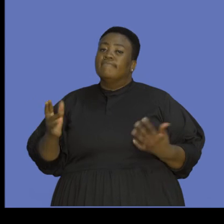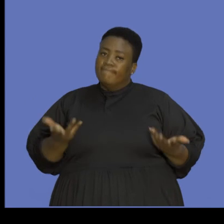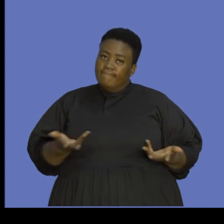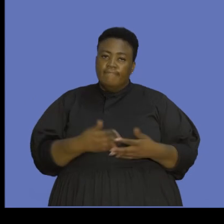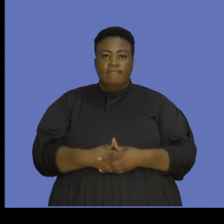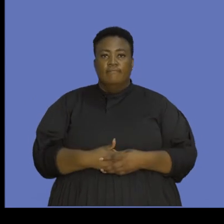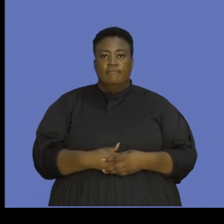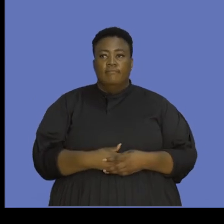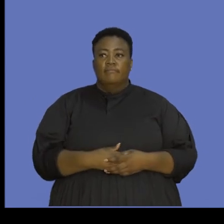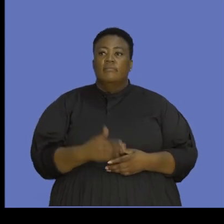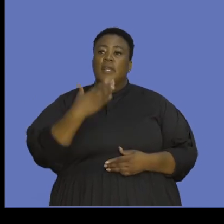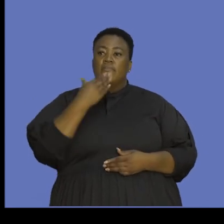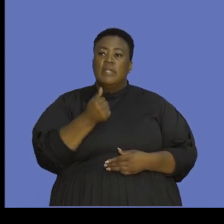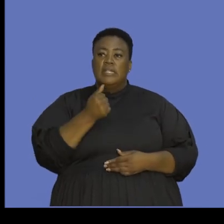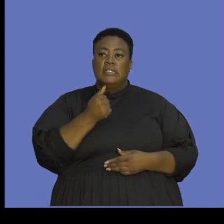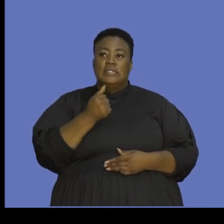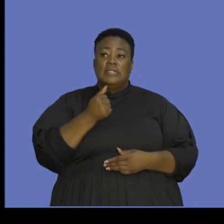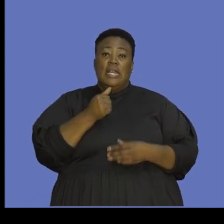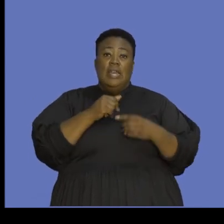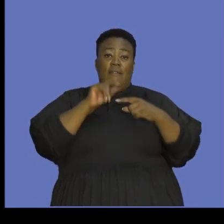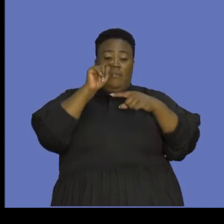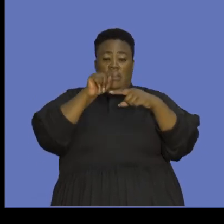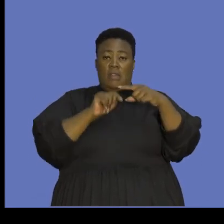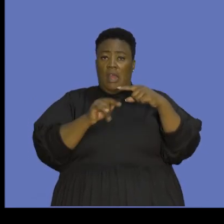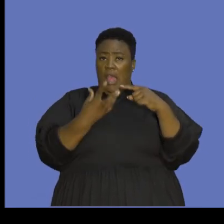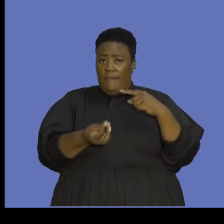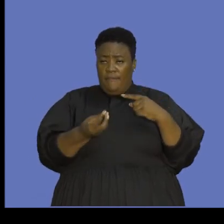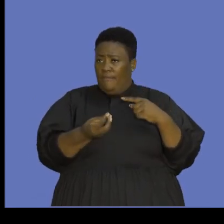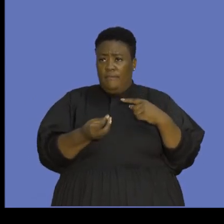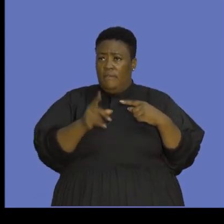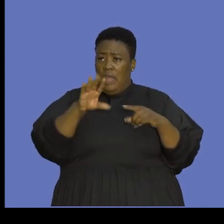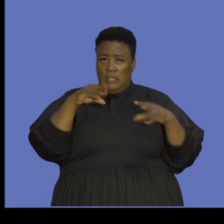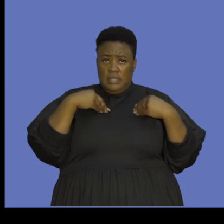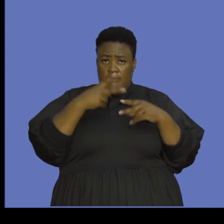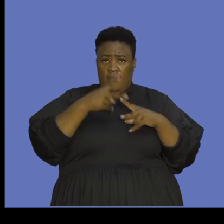So that's to the right as well. Please, the fraction thing is very important.